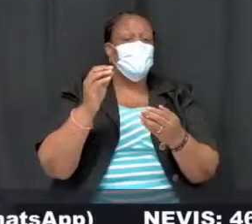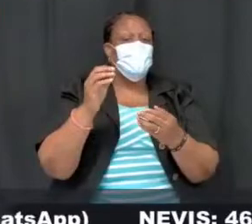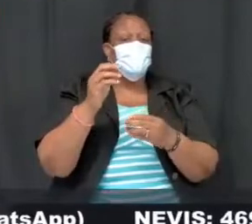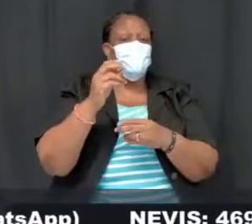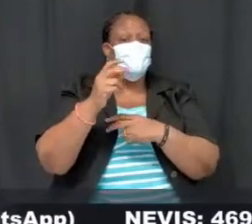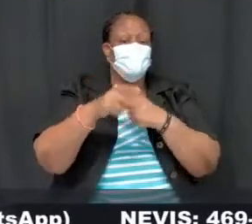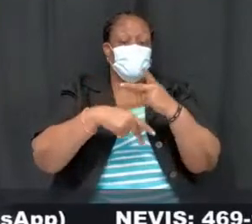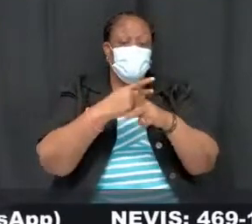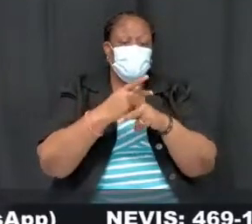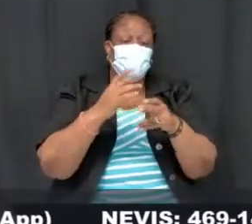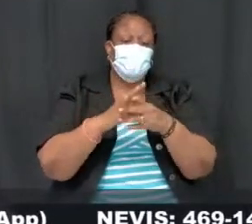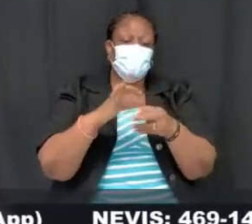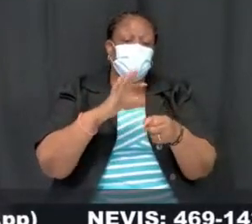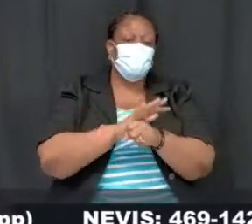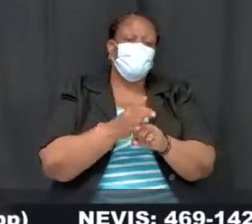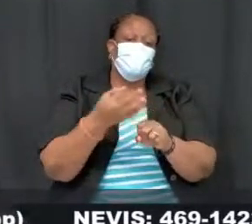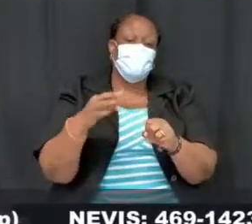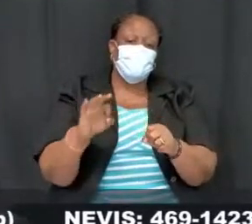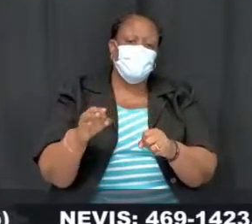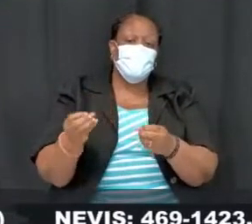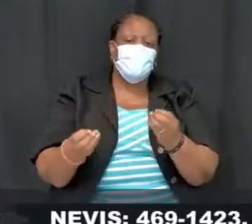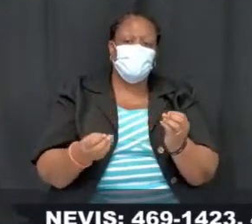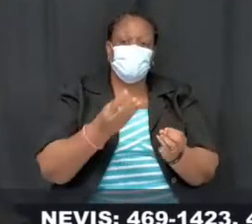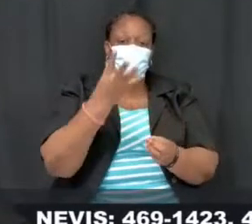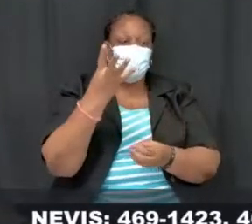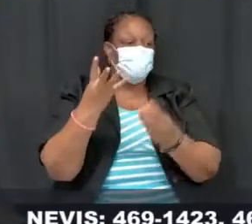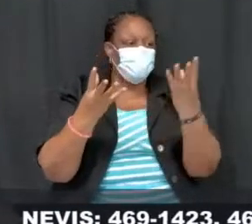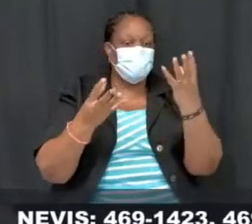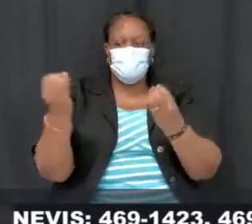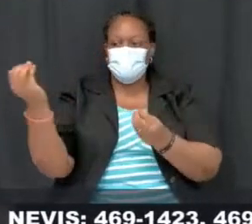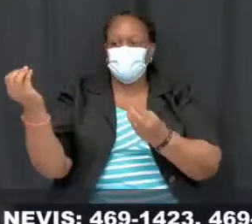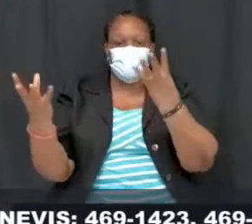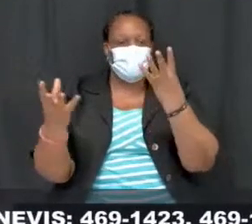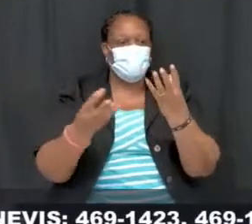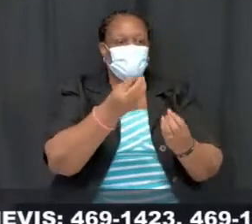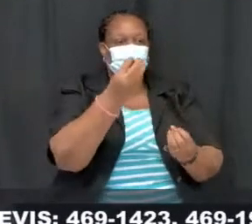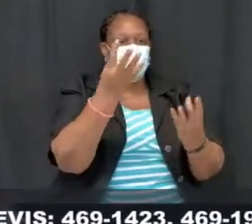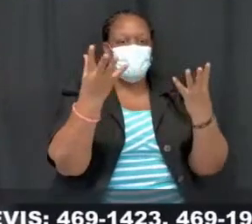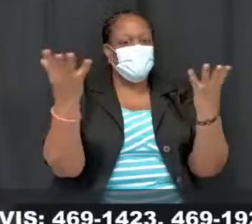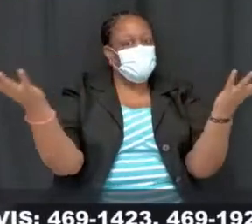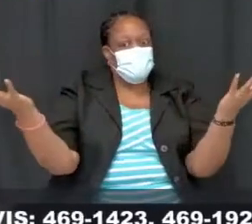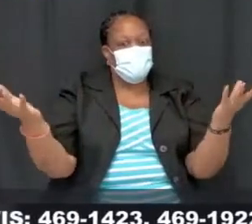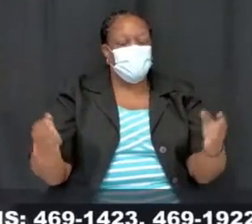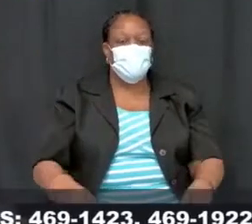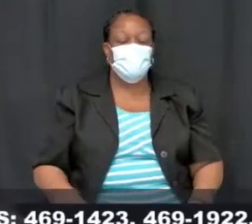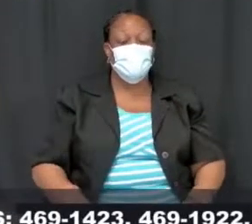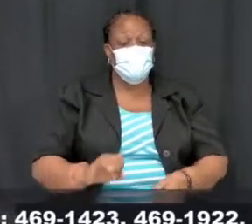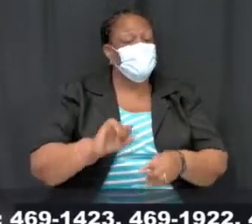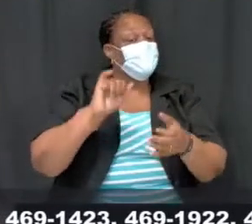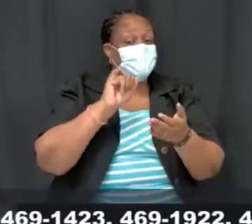whole problem again. Thank you very much for